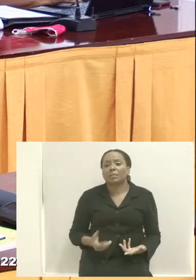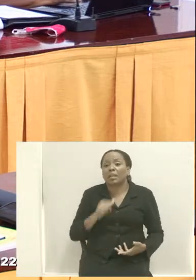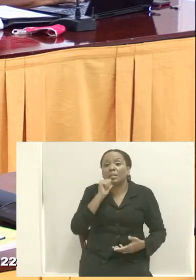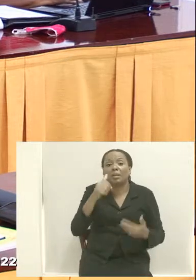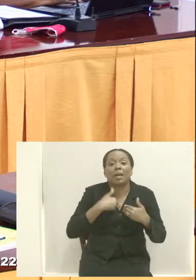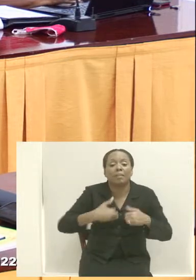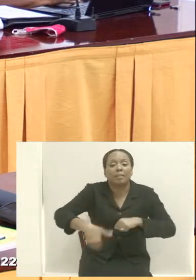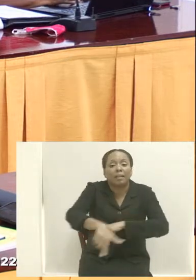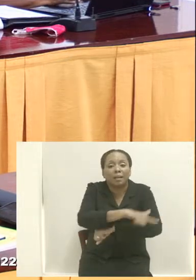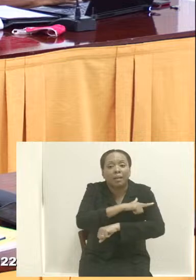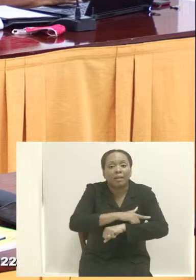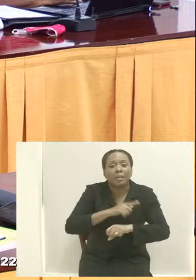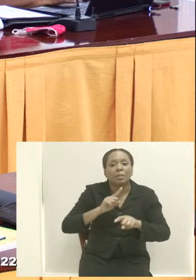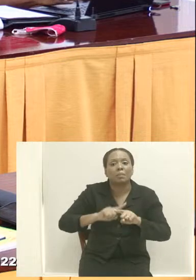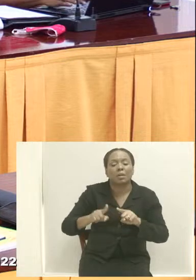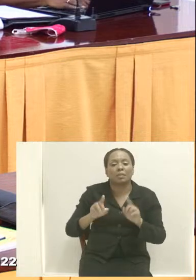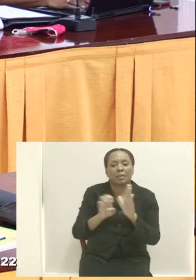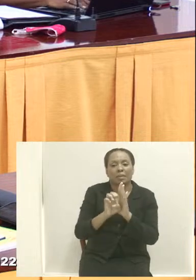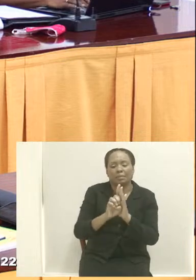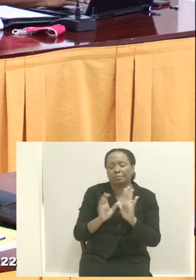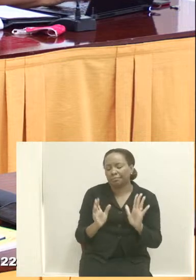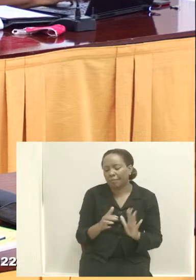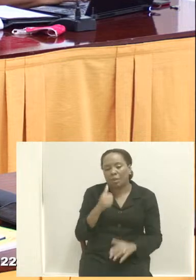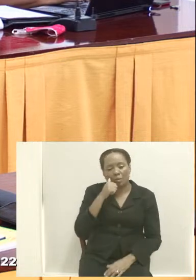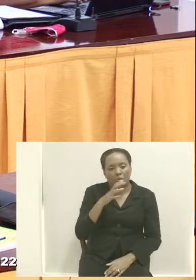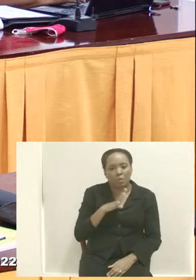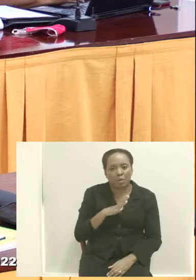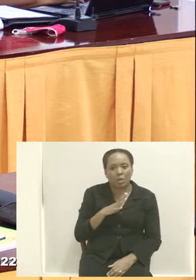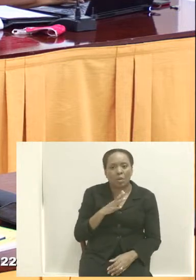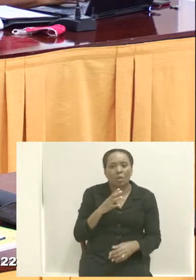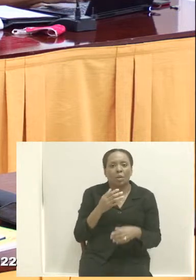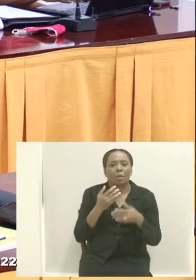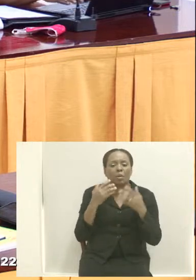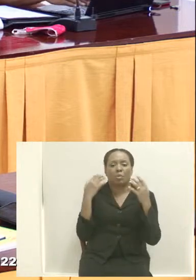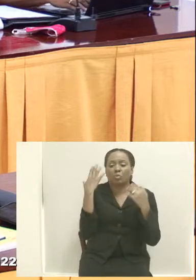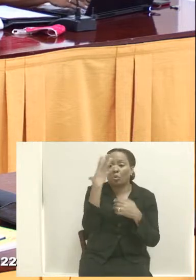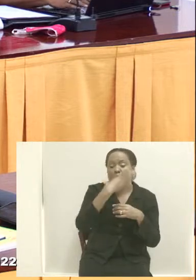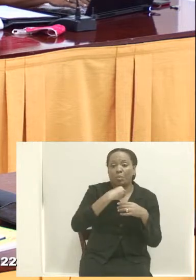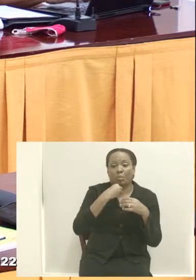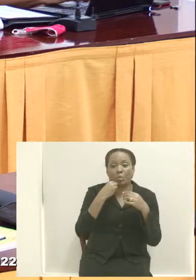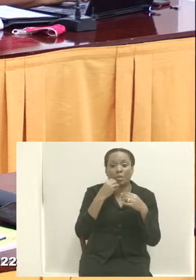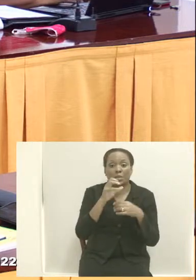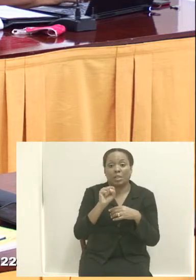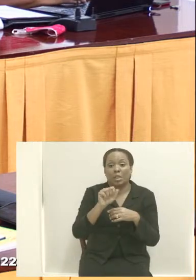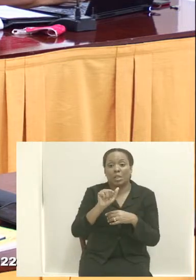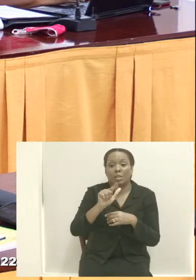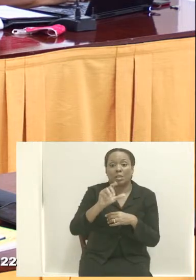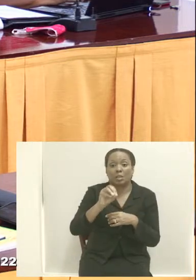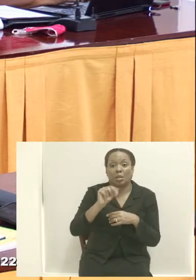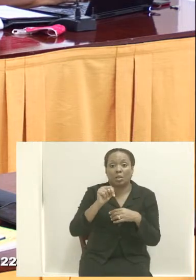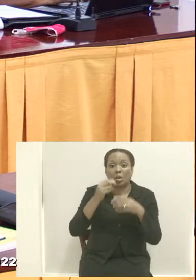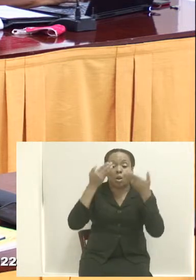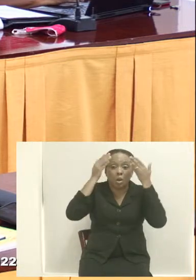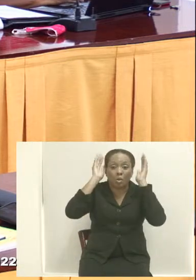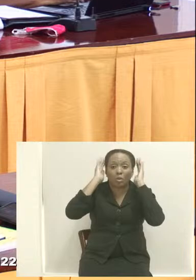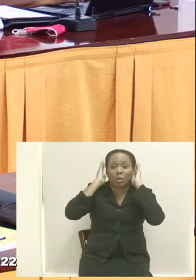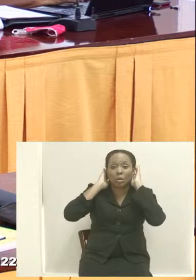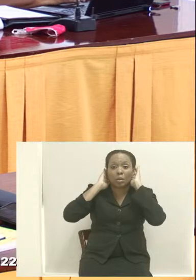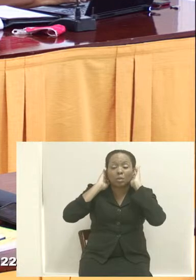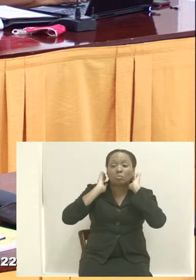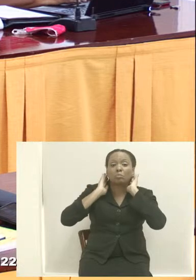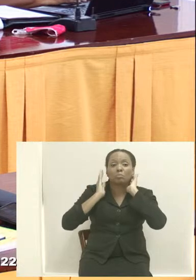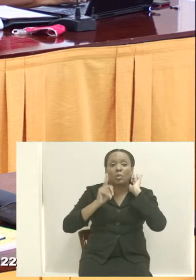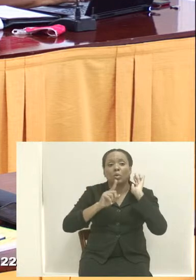and skilled as a cosmetologist, but lives in a housing unit in Redmond Village. She has